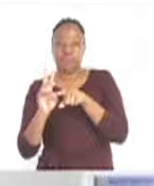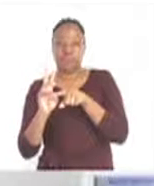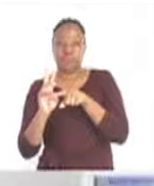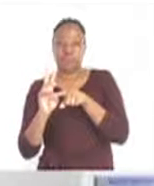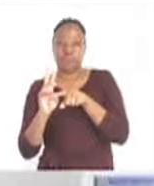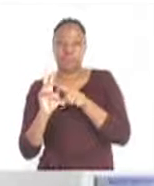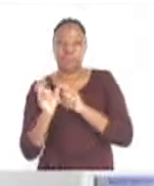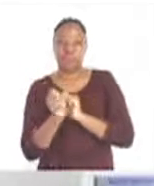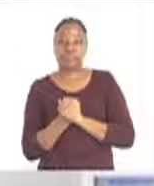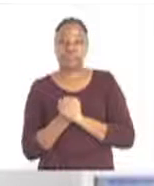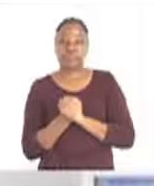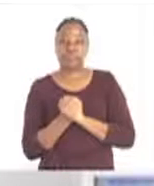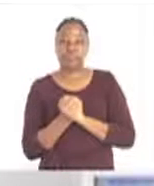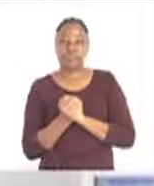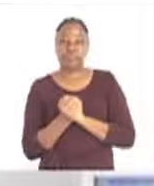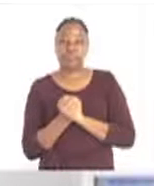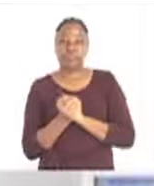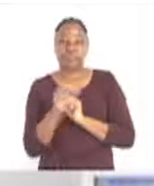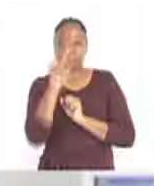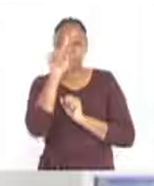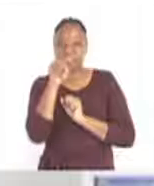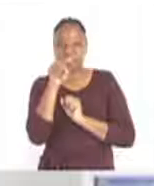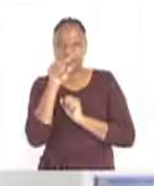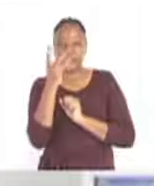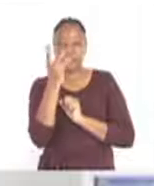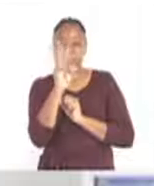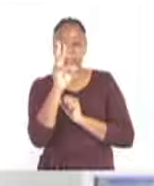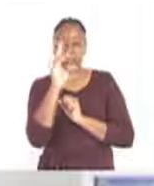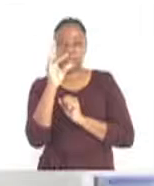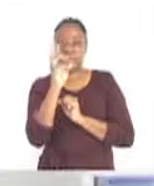36 is this one, so we don't need the stick.